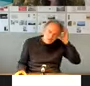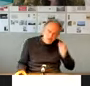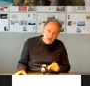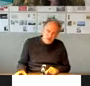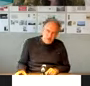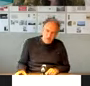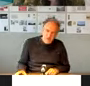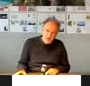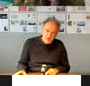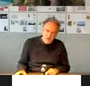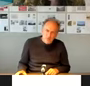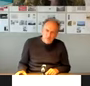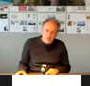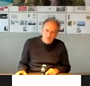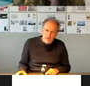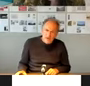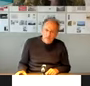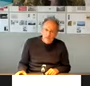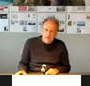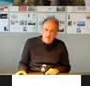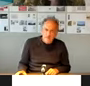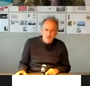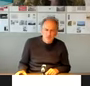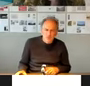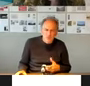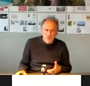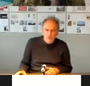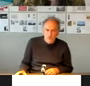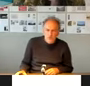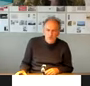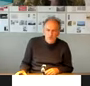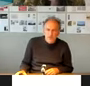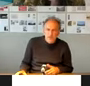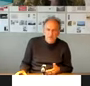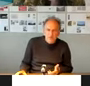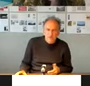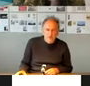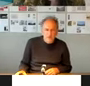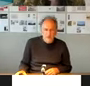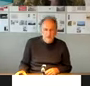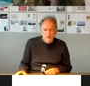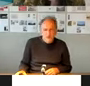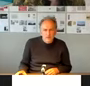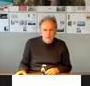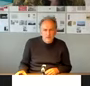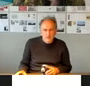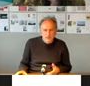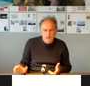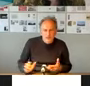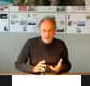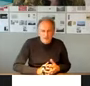which is a common route to different spaces. Here you have the gymnasium. You have